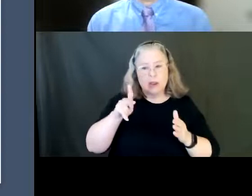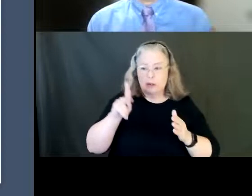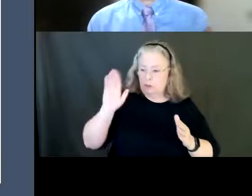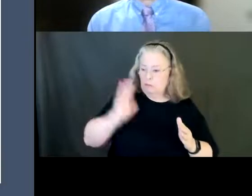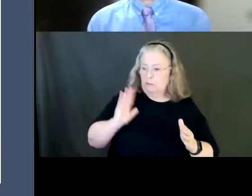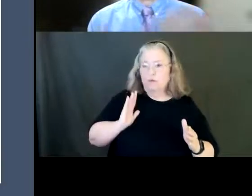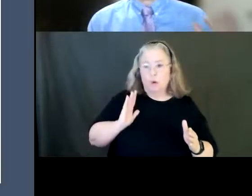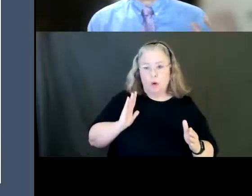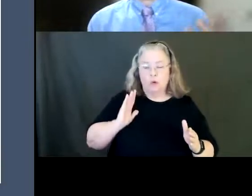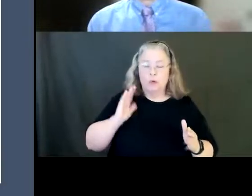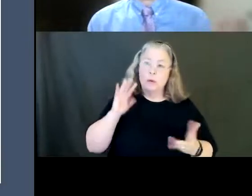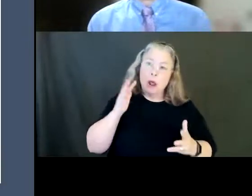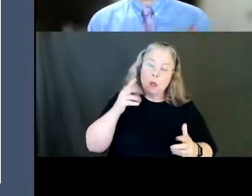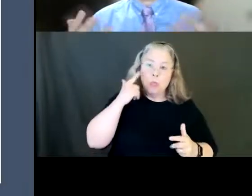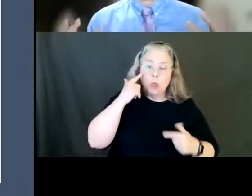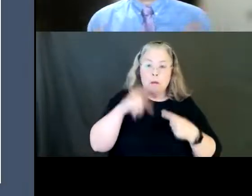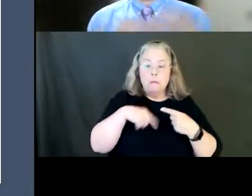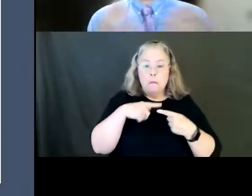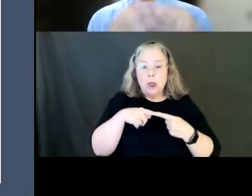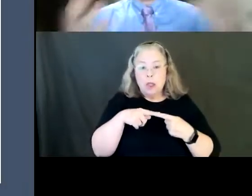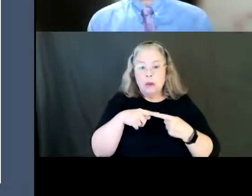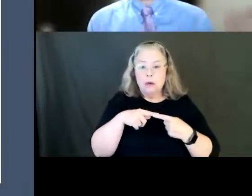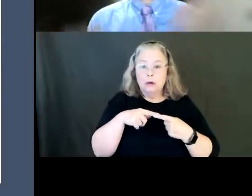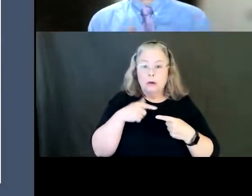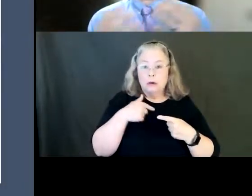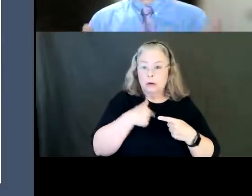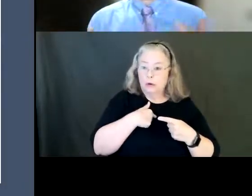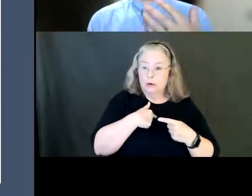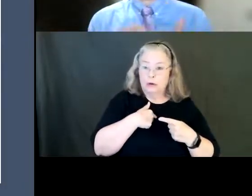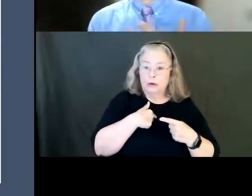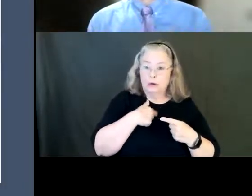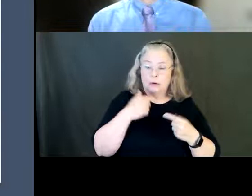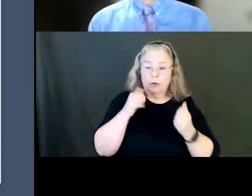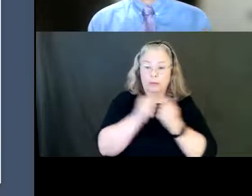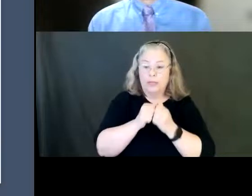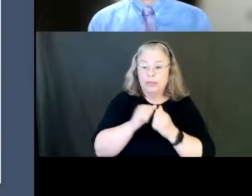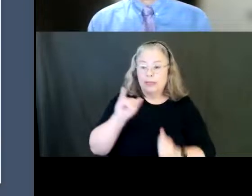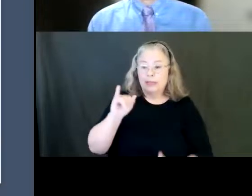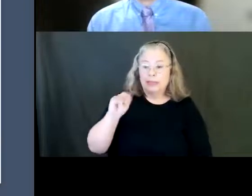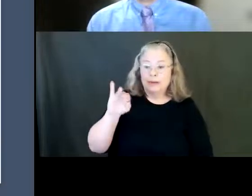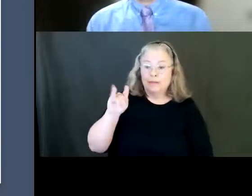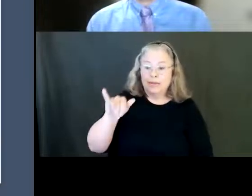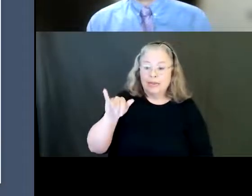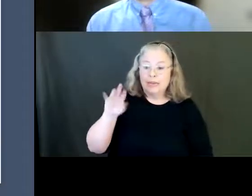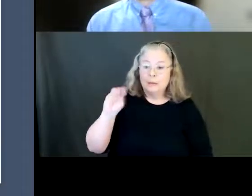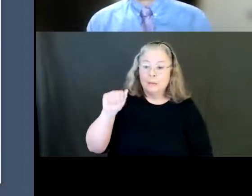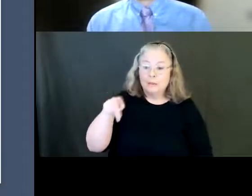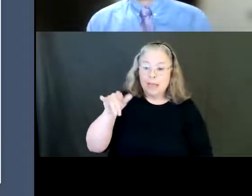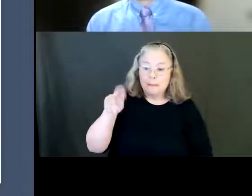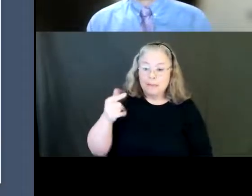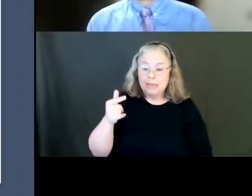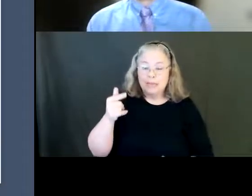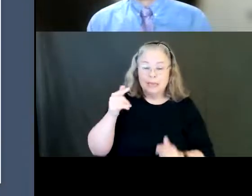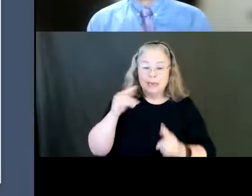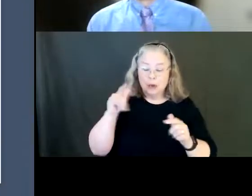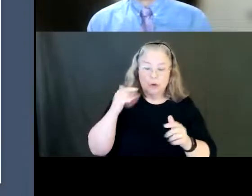we've kind of thought about, and we're, like I said, with affinity mapping and noting things as important. And so it's really good